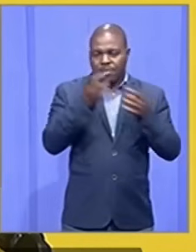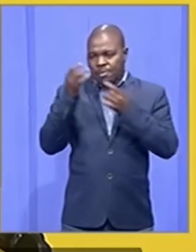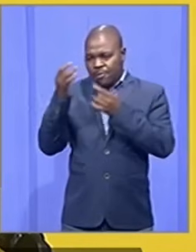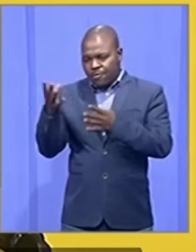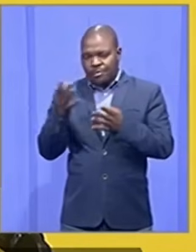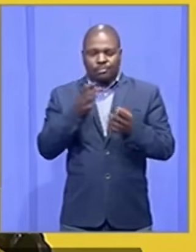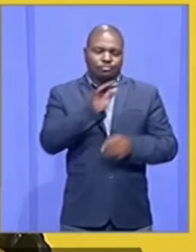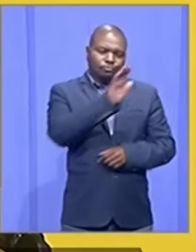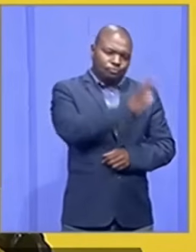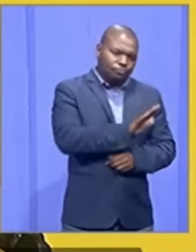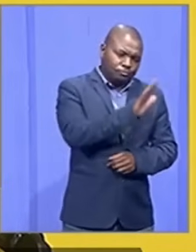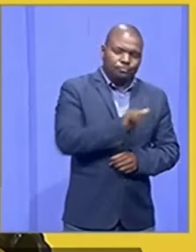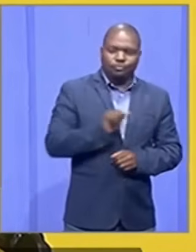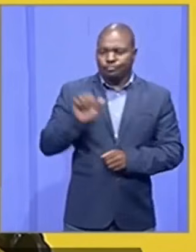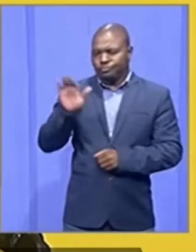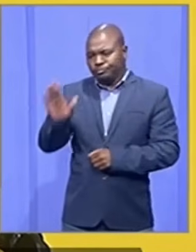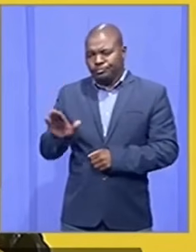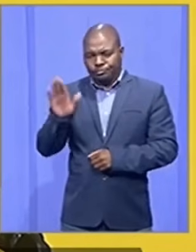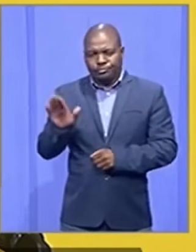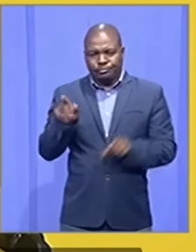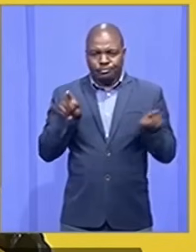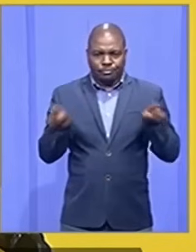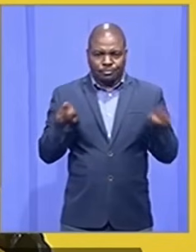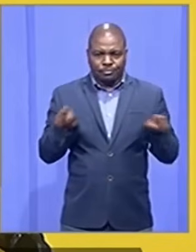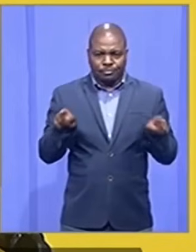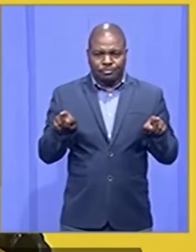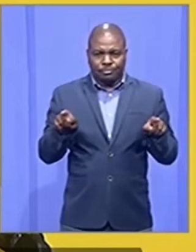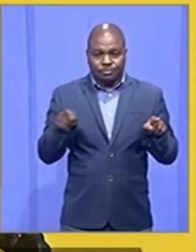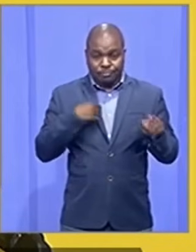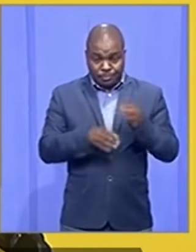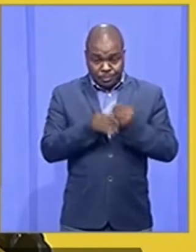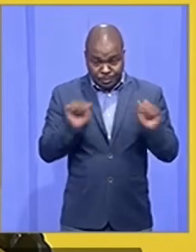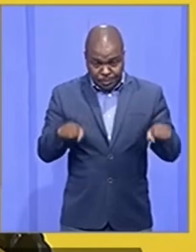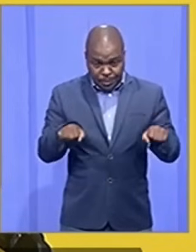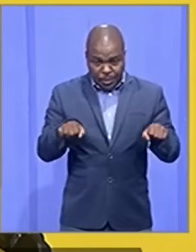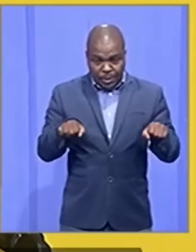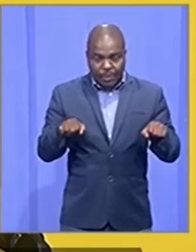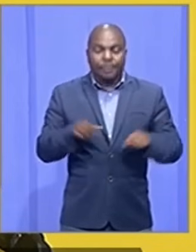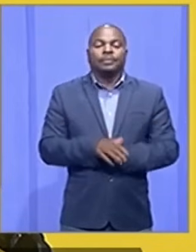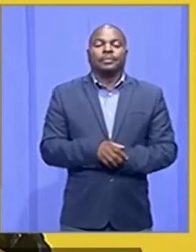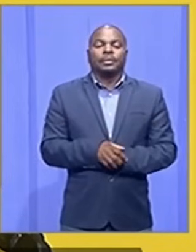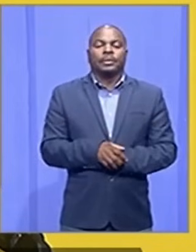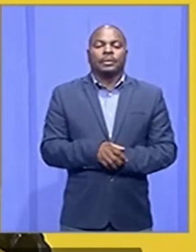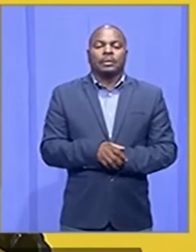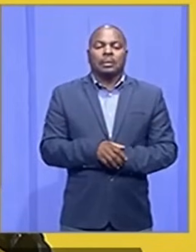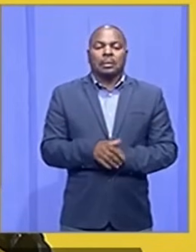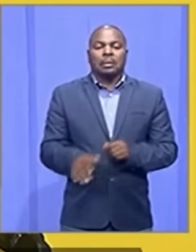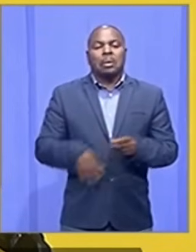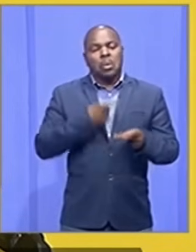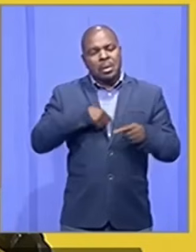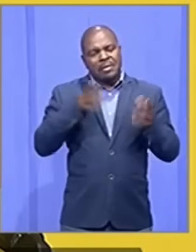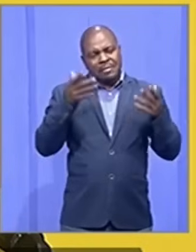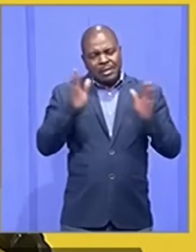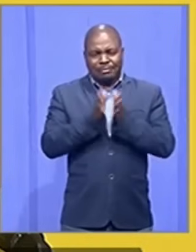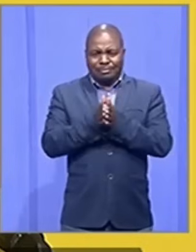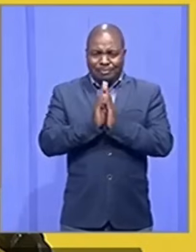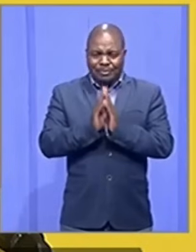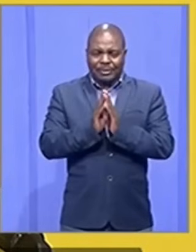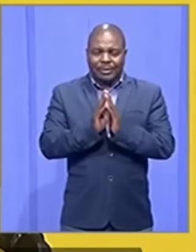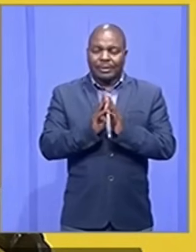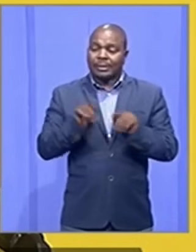to the affected citizens on both sides, may I add, of this conflict and called for the